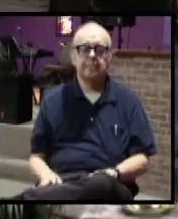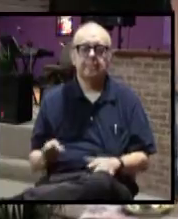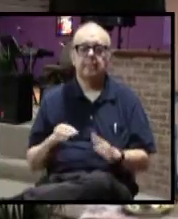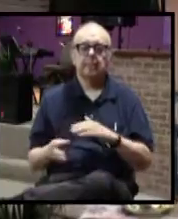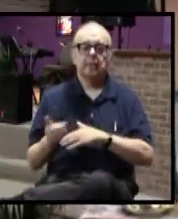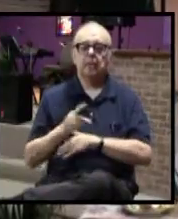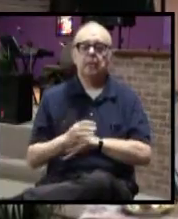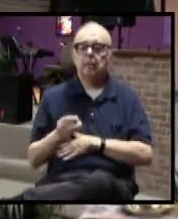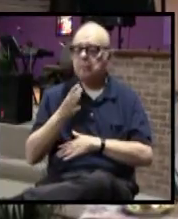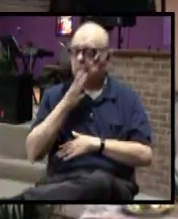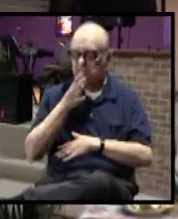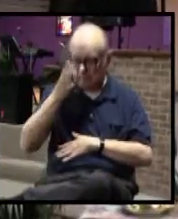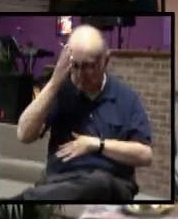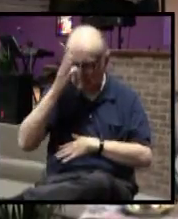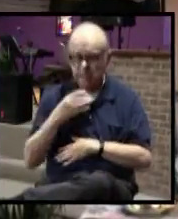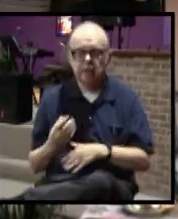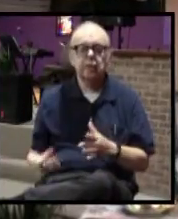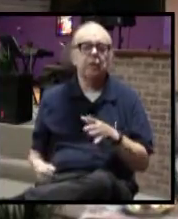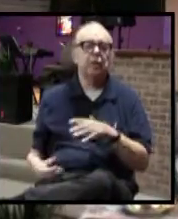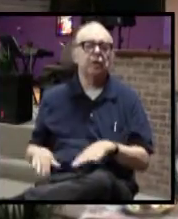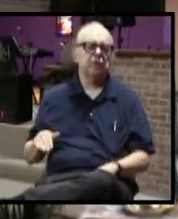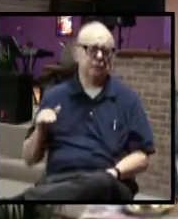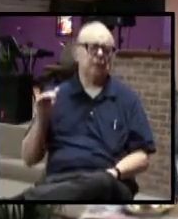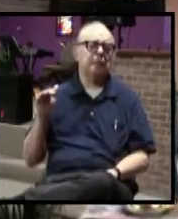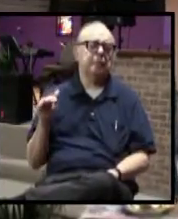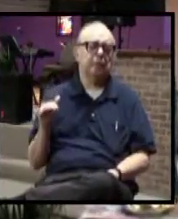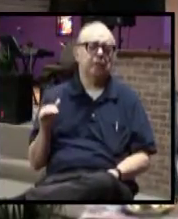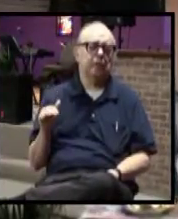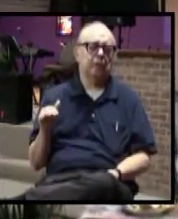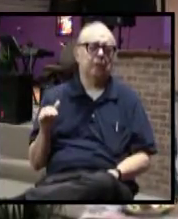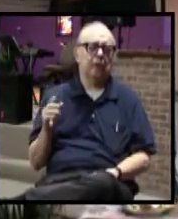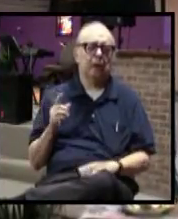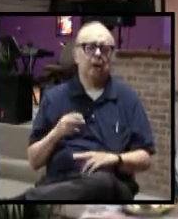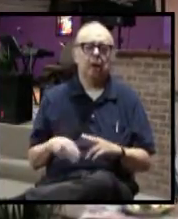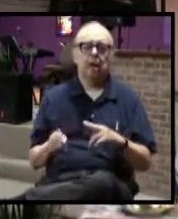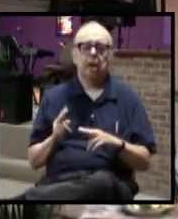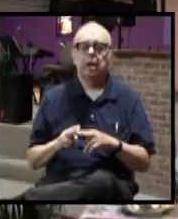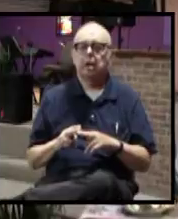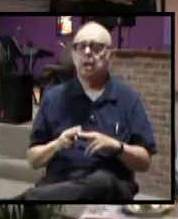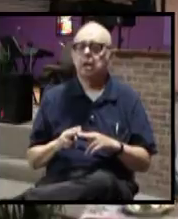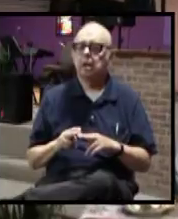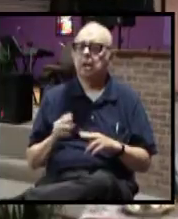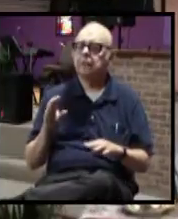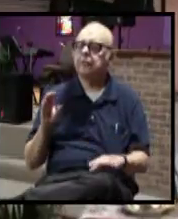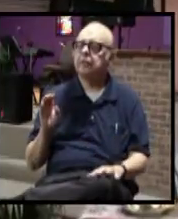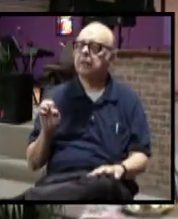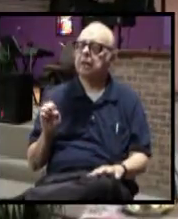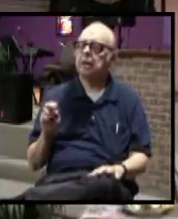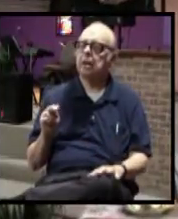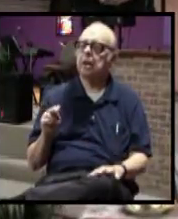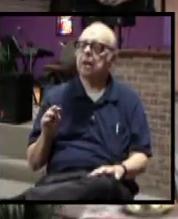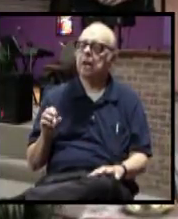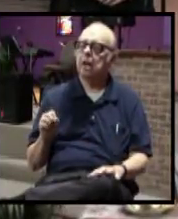But in the days that my mom and dad grew up, they had what was called census.